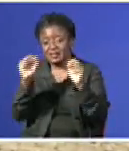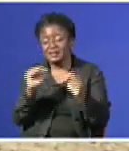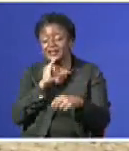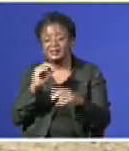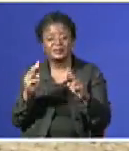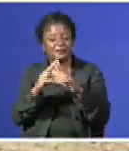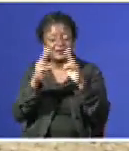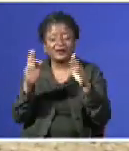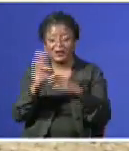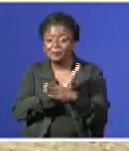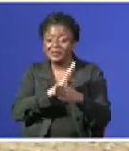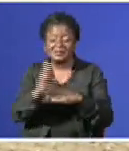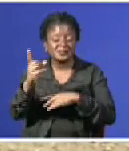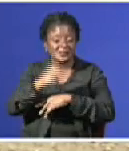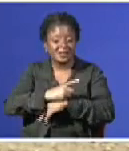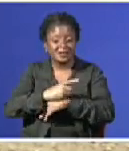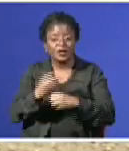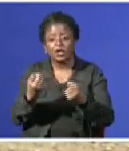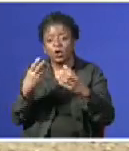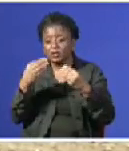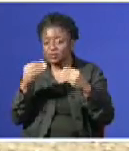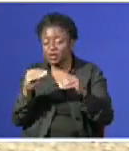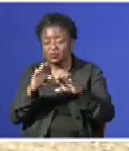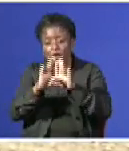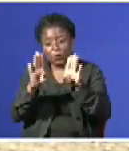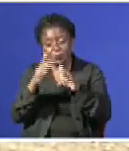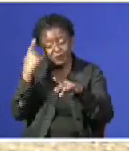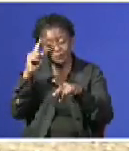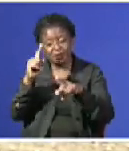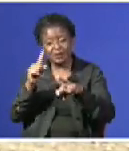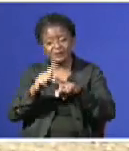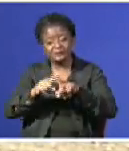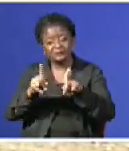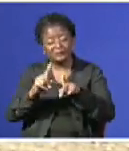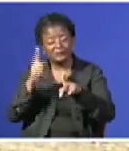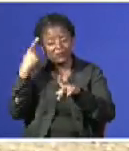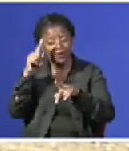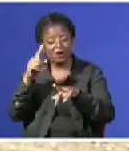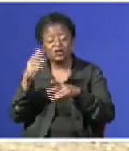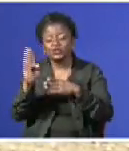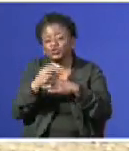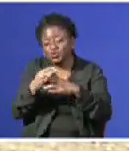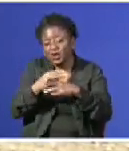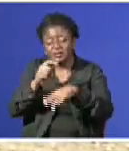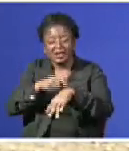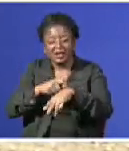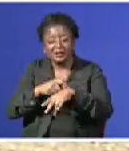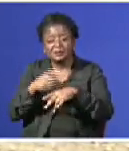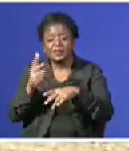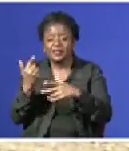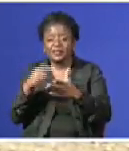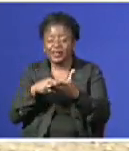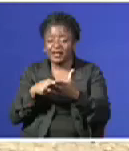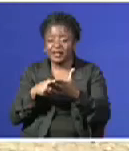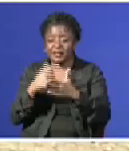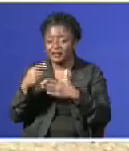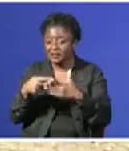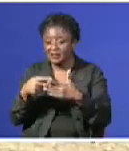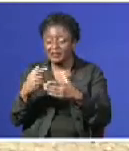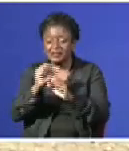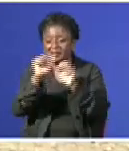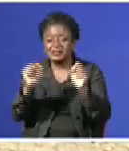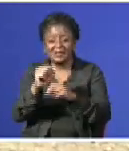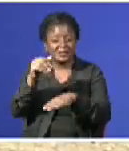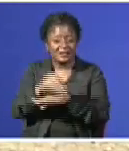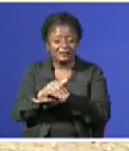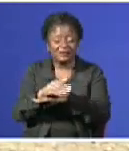stores are open, but they're open for a short time. So I try to get to those stores on Saturdays. And then my Saturday evening, the traffic is just so bad, I